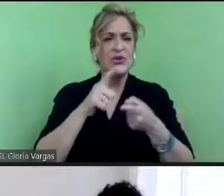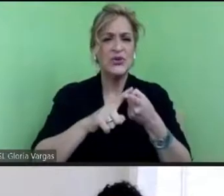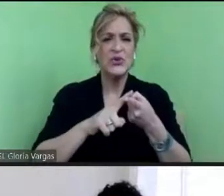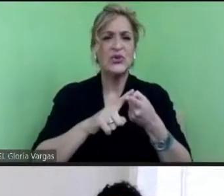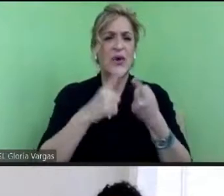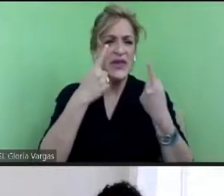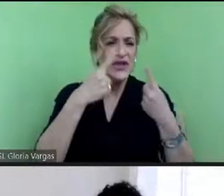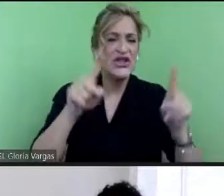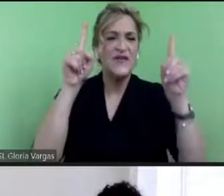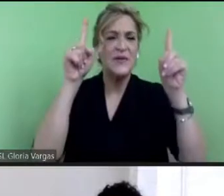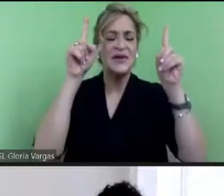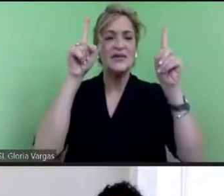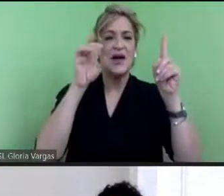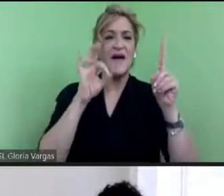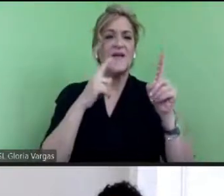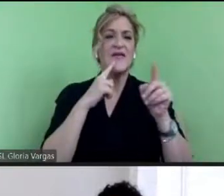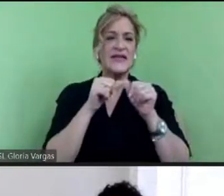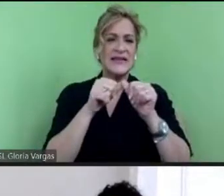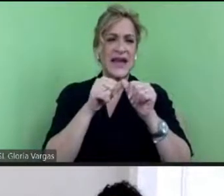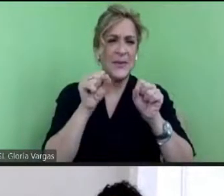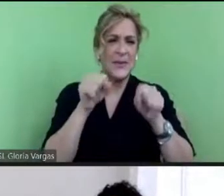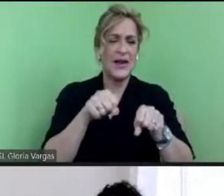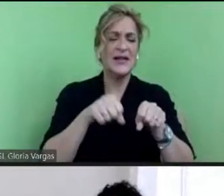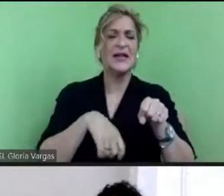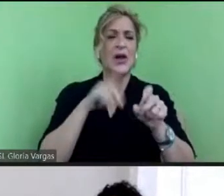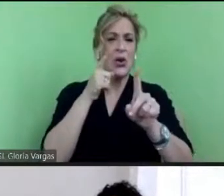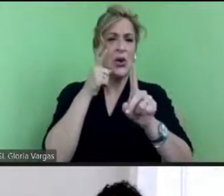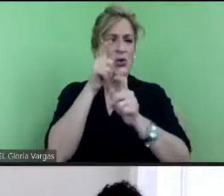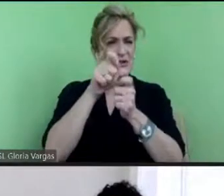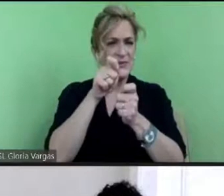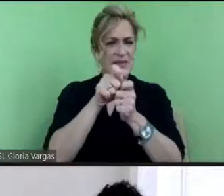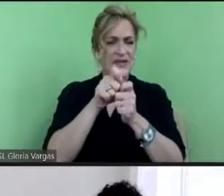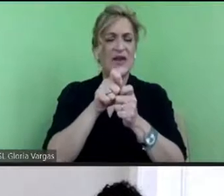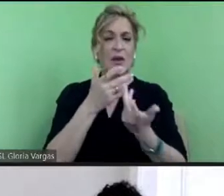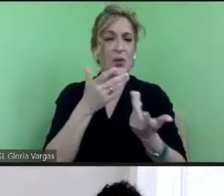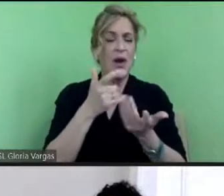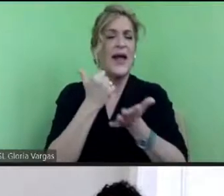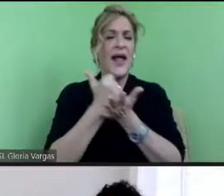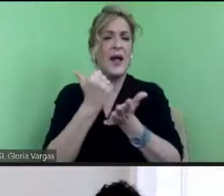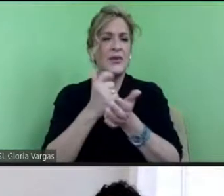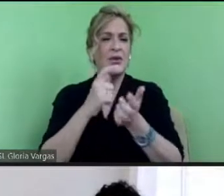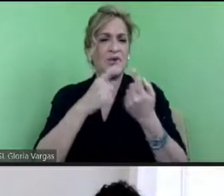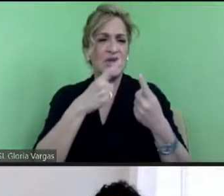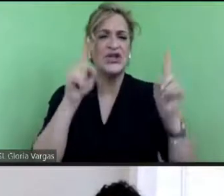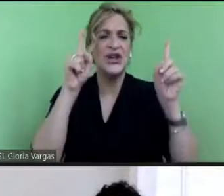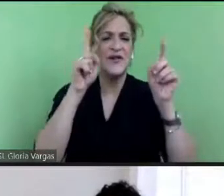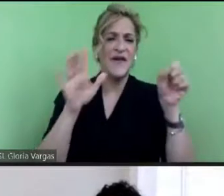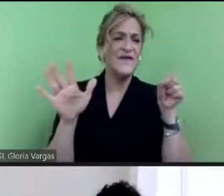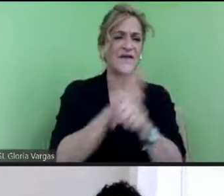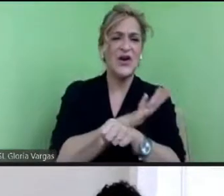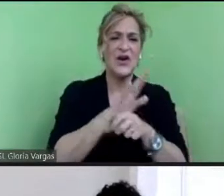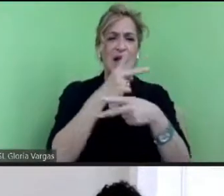achievement of the Sustainable Development Goal number 8, specifically in helping to achieve full and